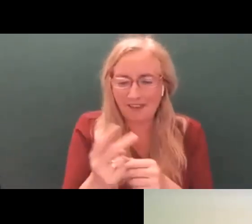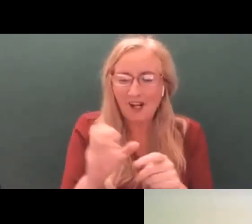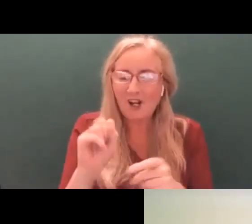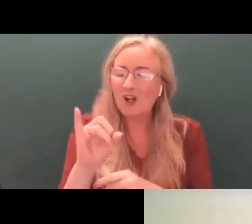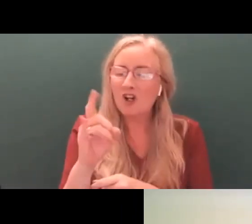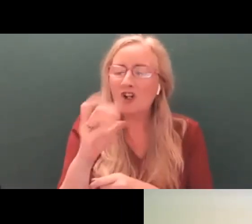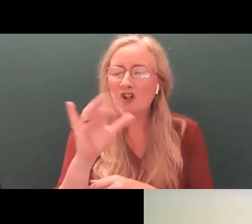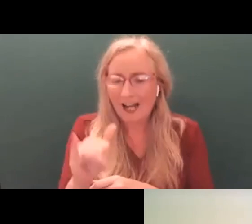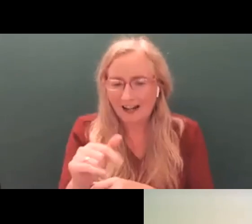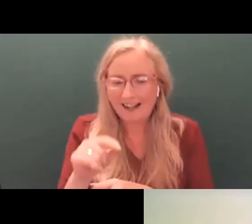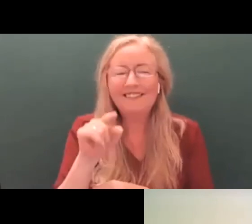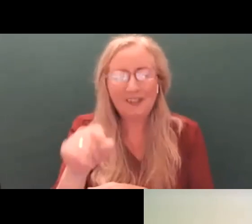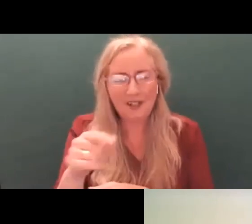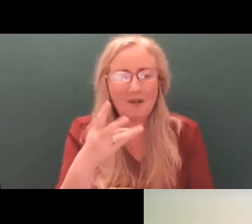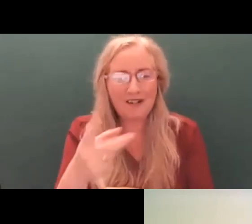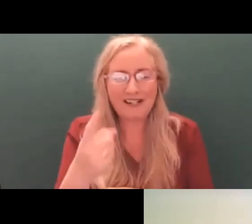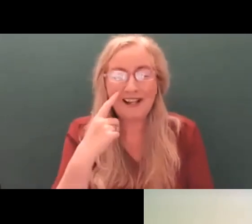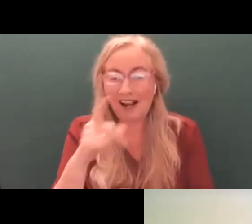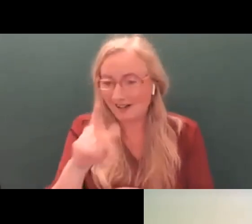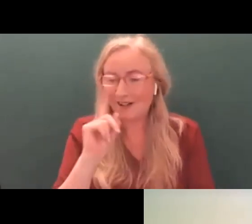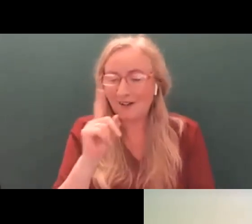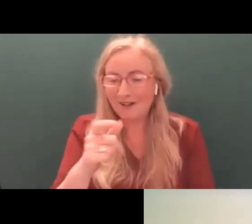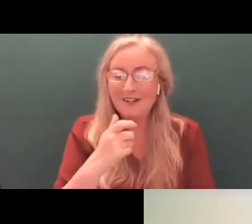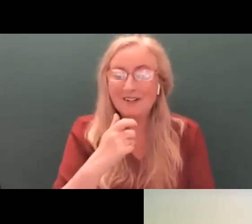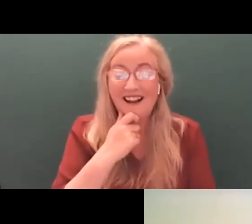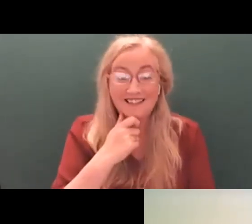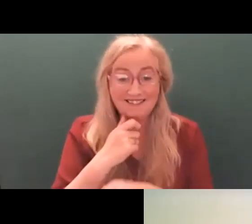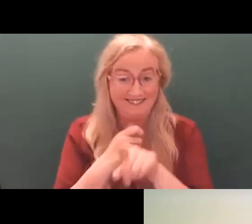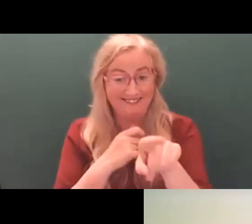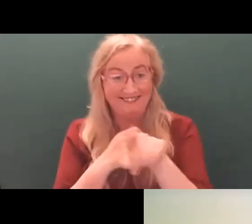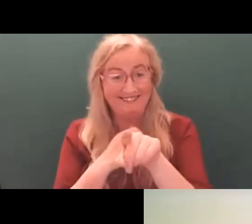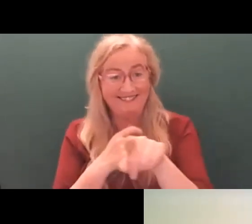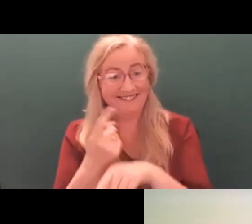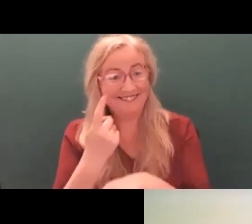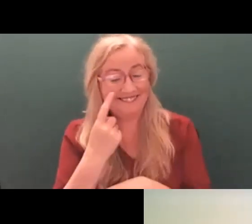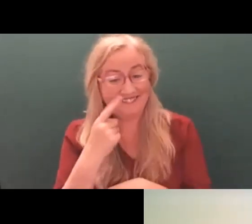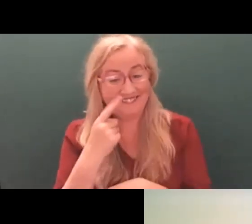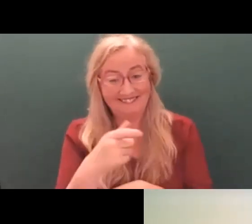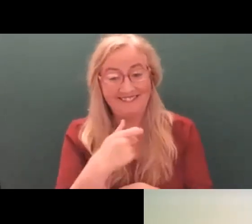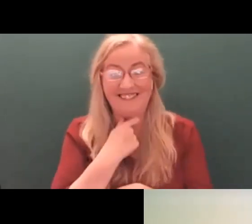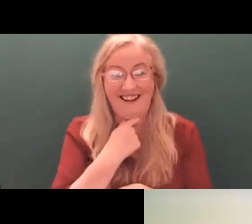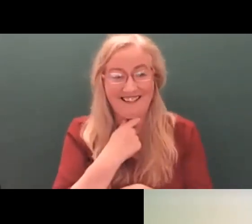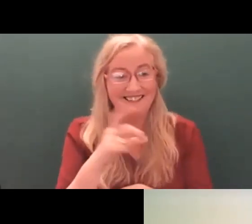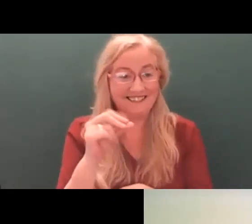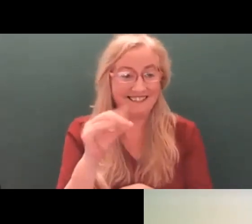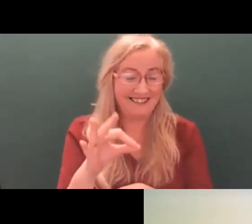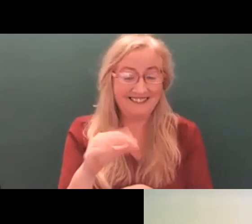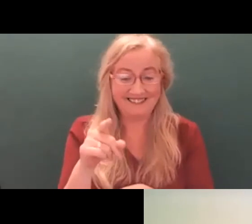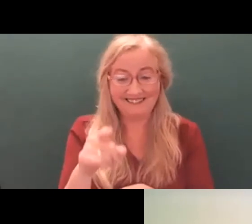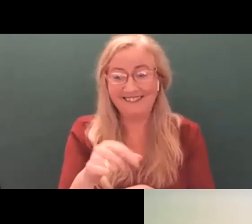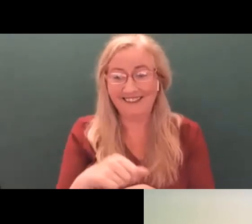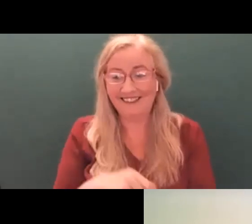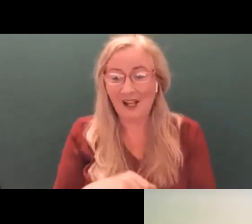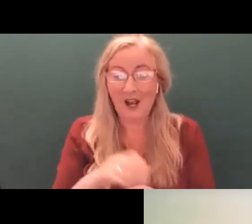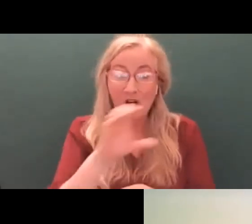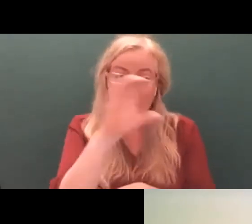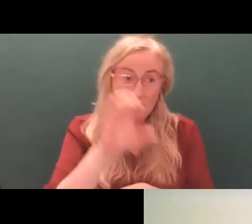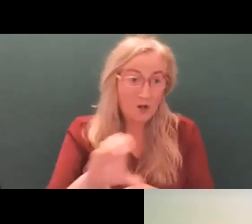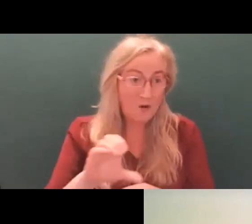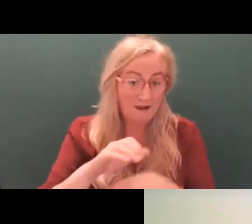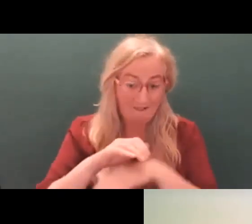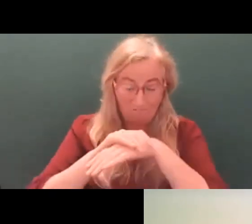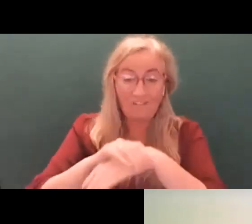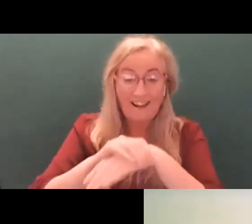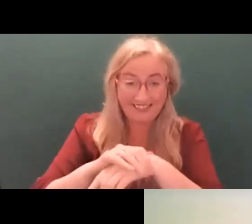be out. We see your dog, Shirley. It hasn't gone unnoticed. Your dog is apparently terribly Zoom friendly. He's behaving